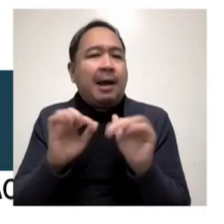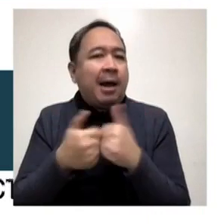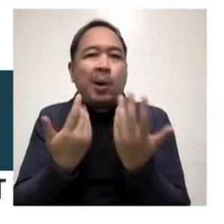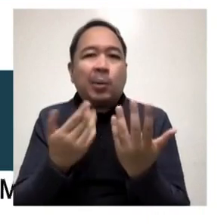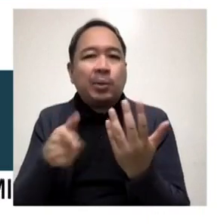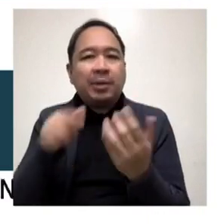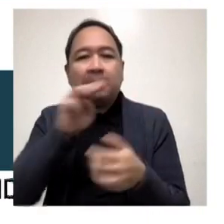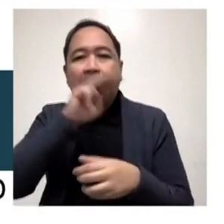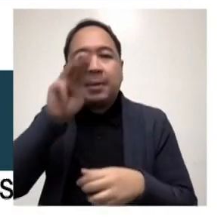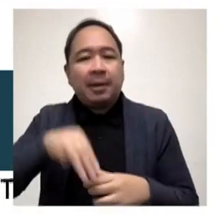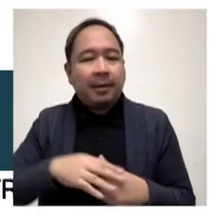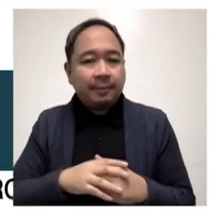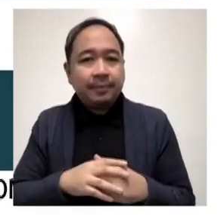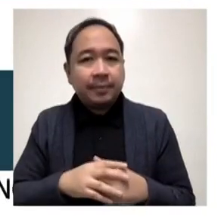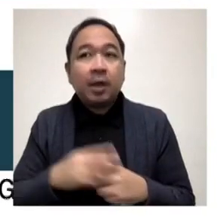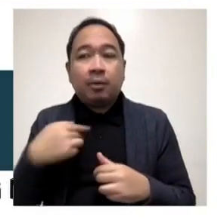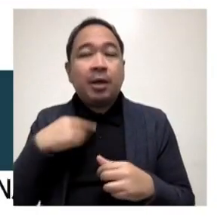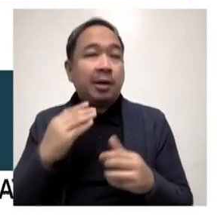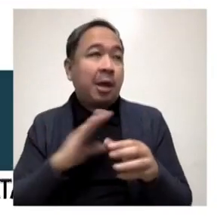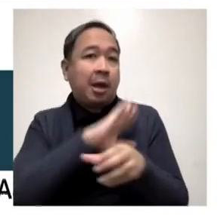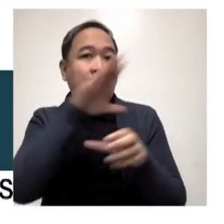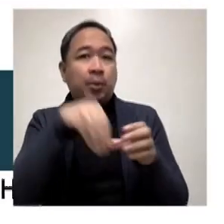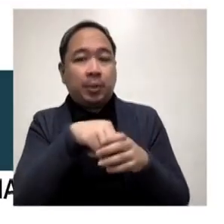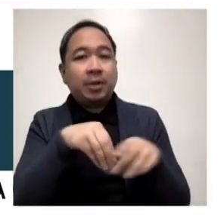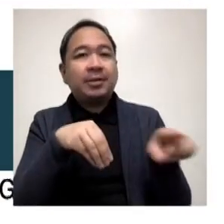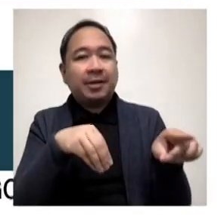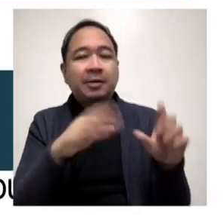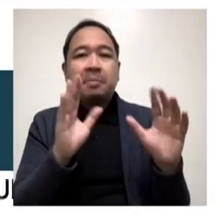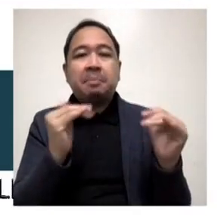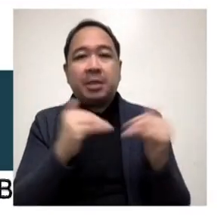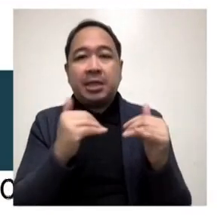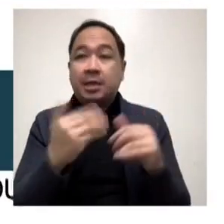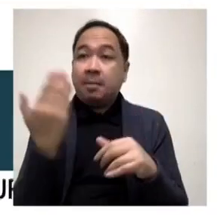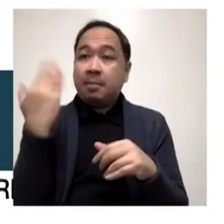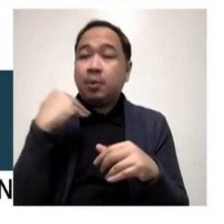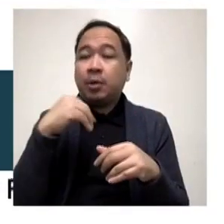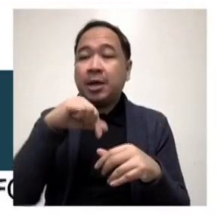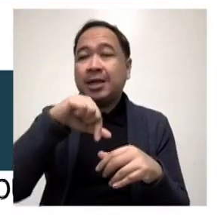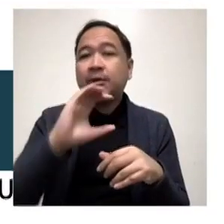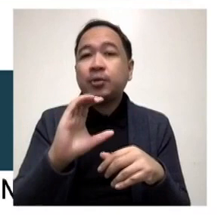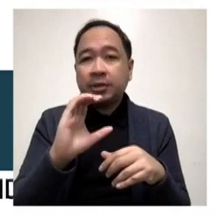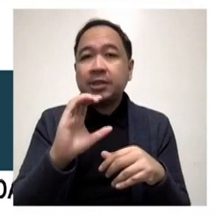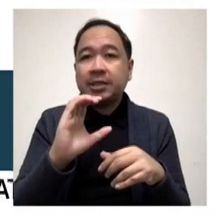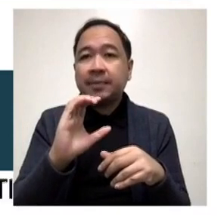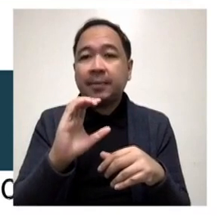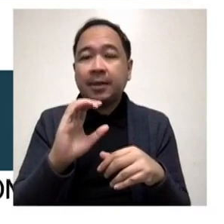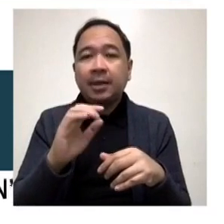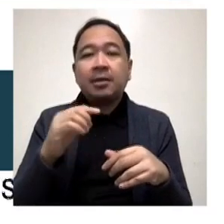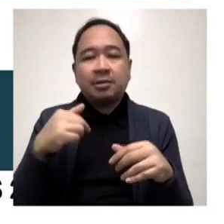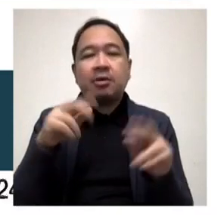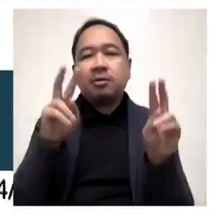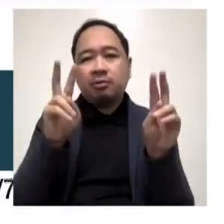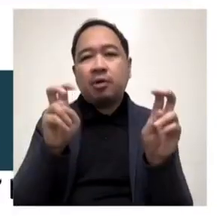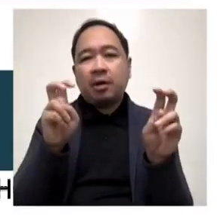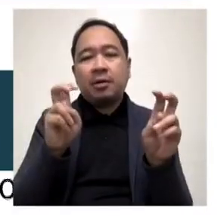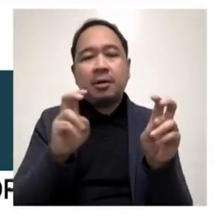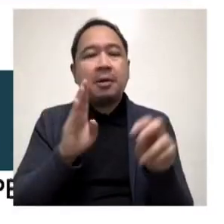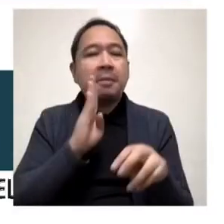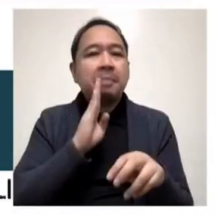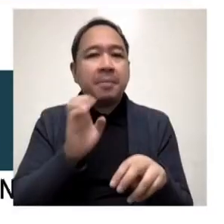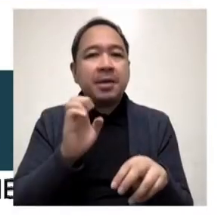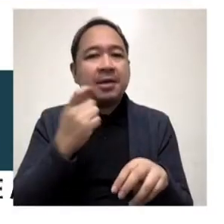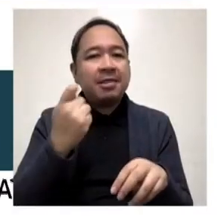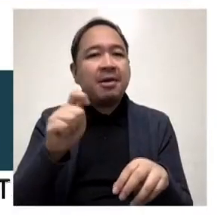at 6 a.m. at the Quezon City Memorial Circle. I am fully supportive of this. BIDA means Buhay Ingatan, Drug